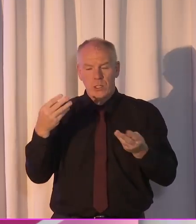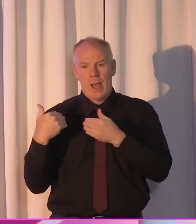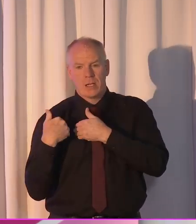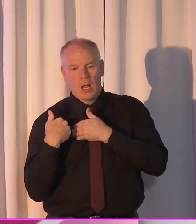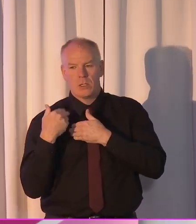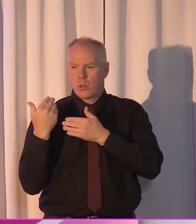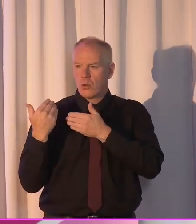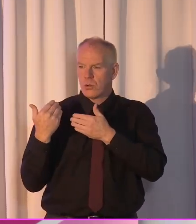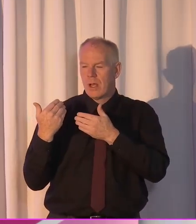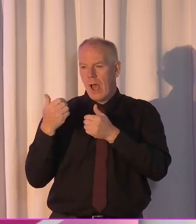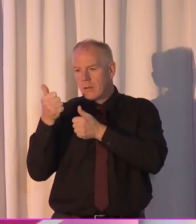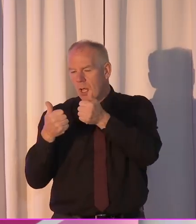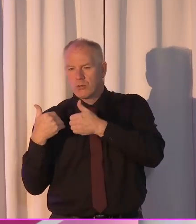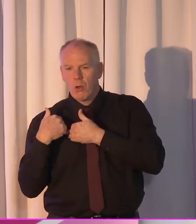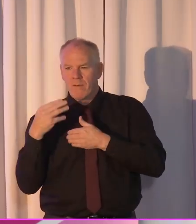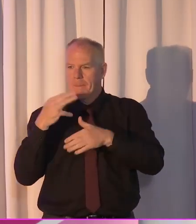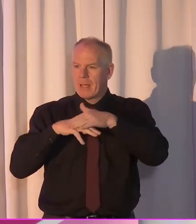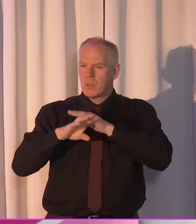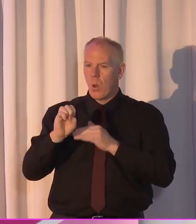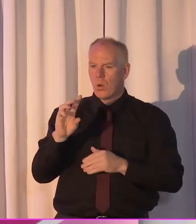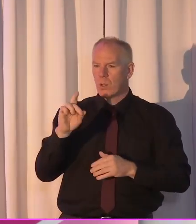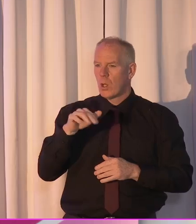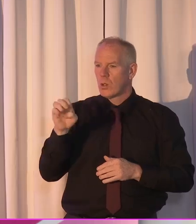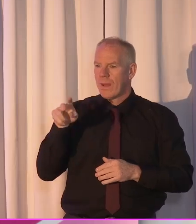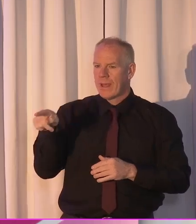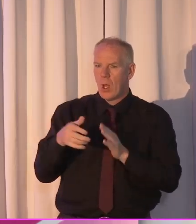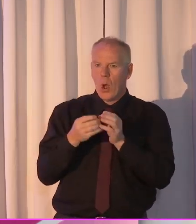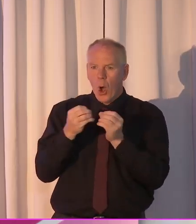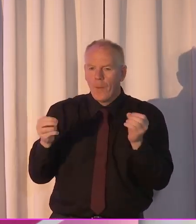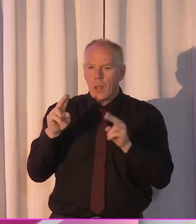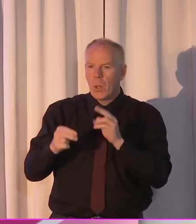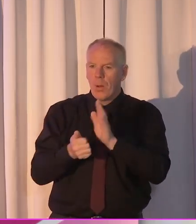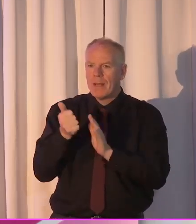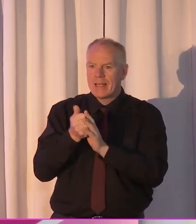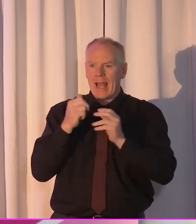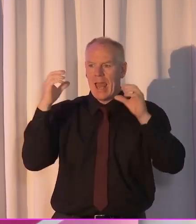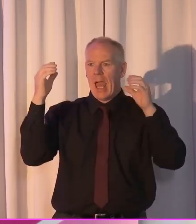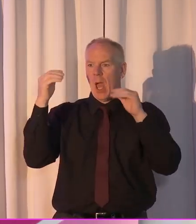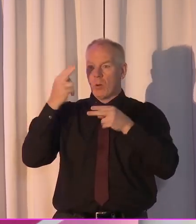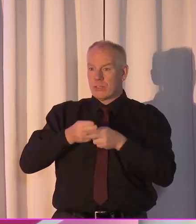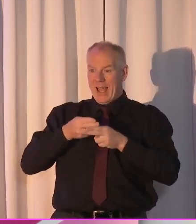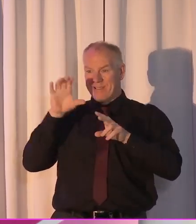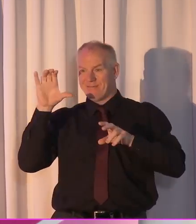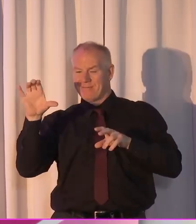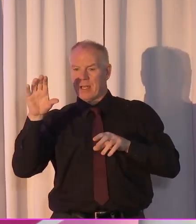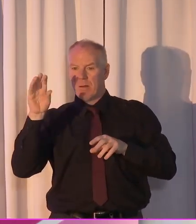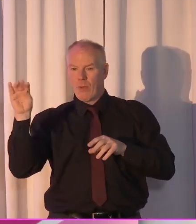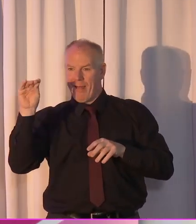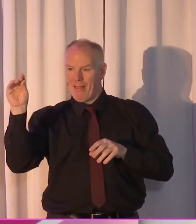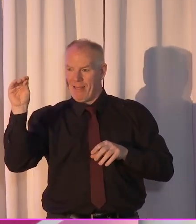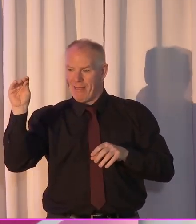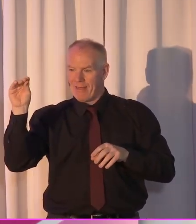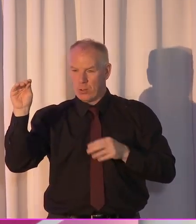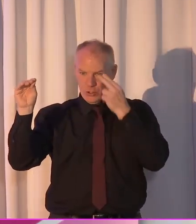Minister O'Donovan when he was in the OPW. He opened a new building, and outside it was done in braille, so you could know what you were going